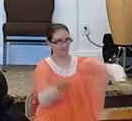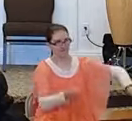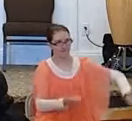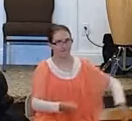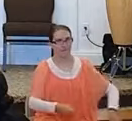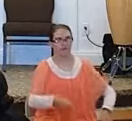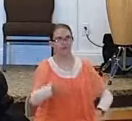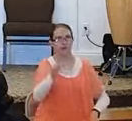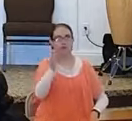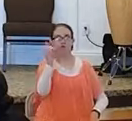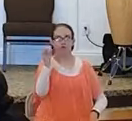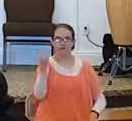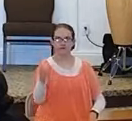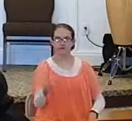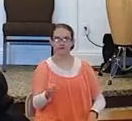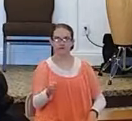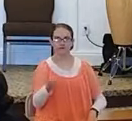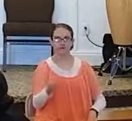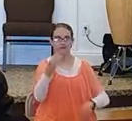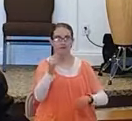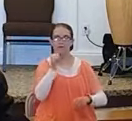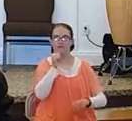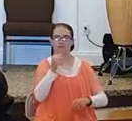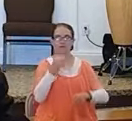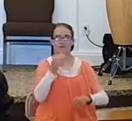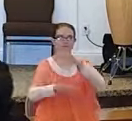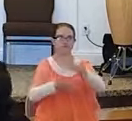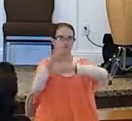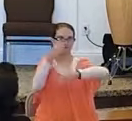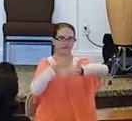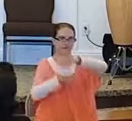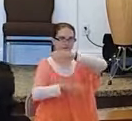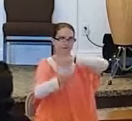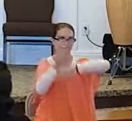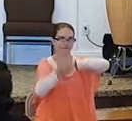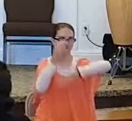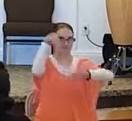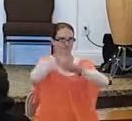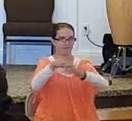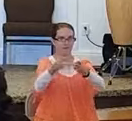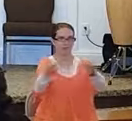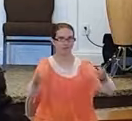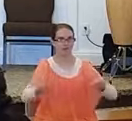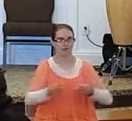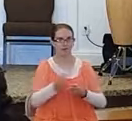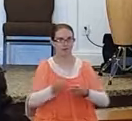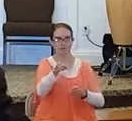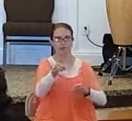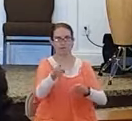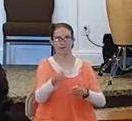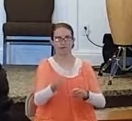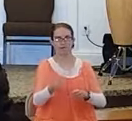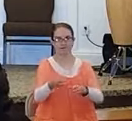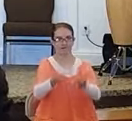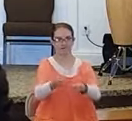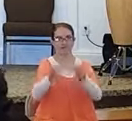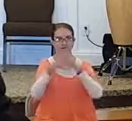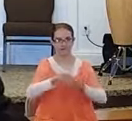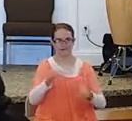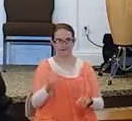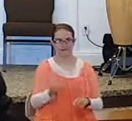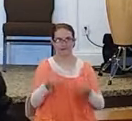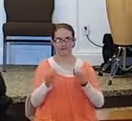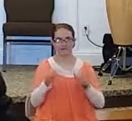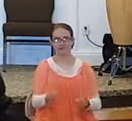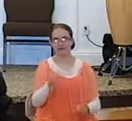you guys did it. You unwrap him. Hallelujah. Y'all the ones that put him in that position. Y'all the ones that's going to take him out.